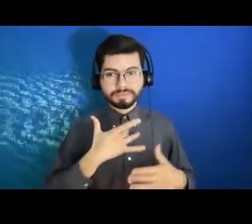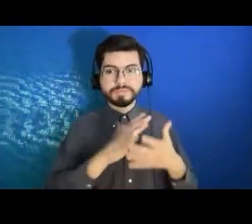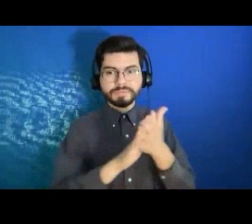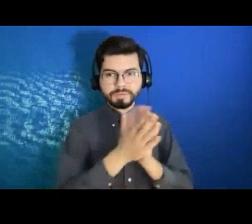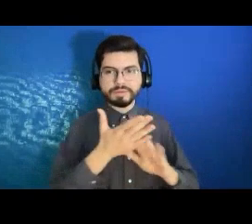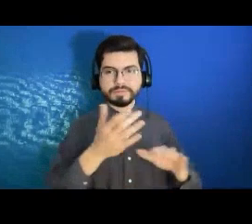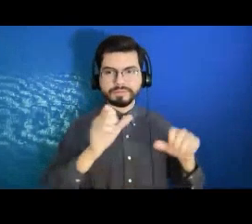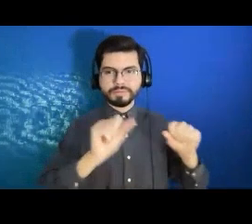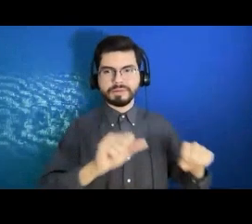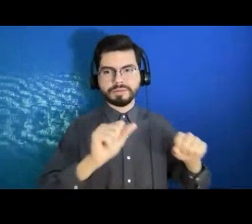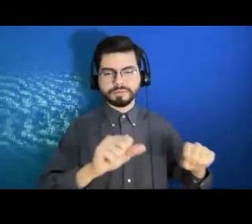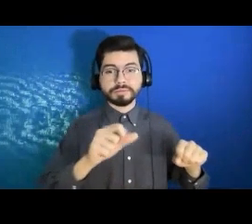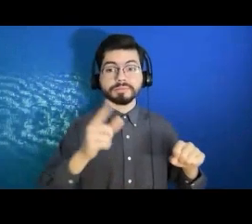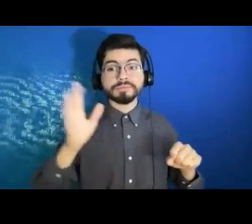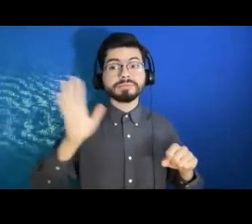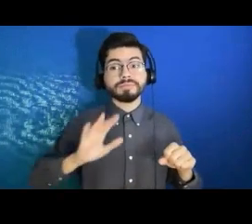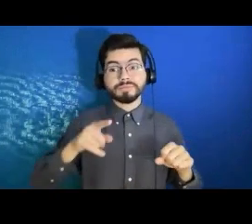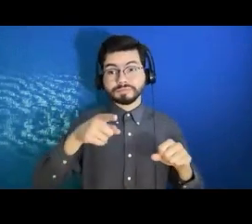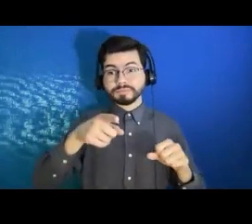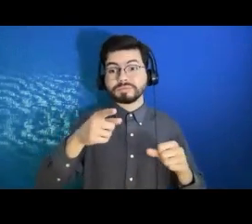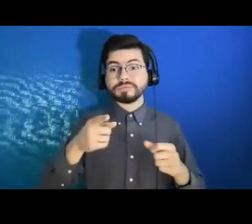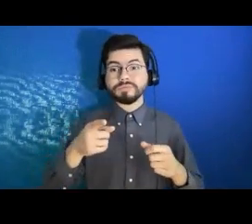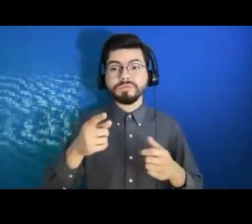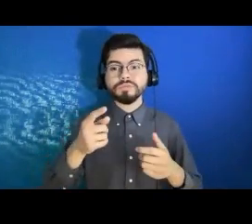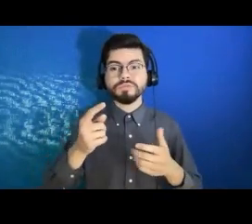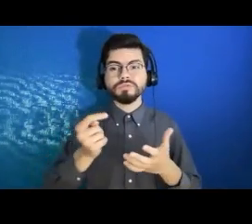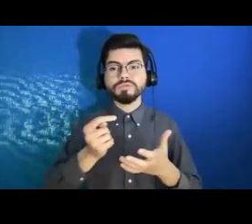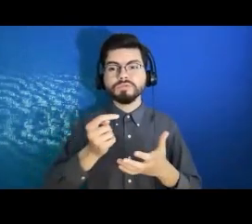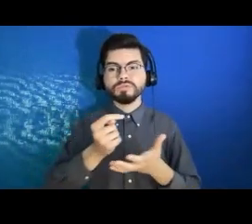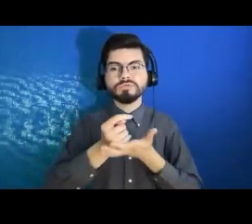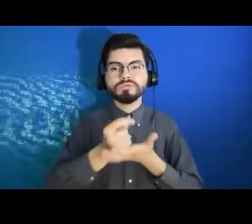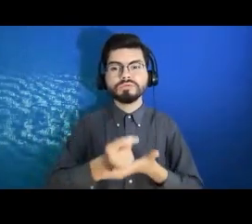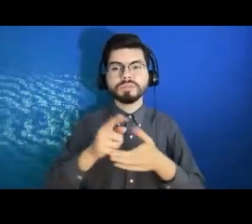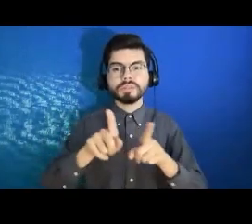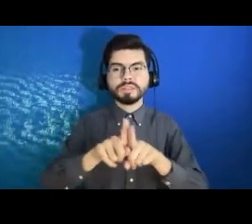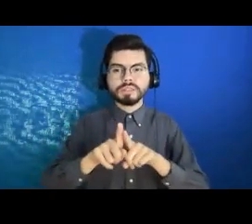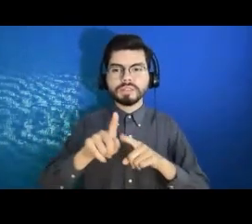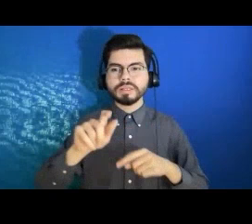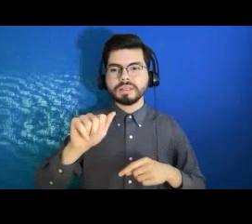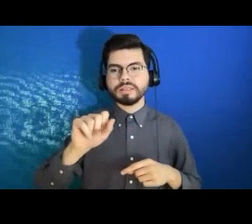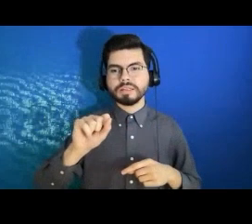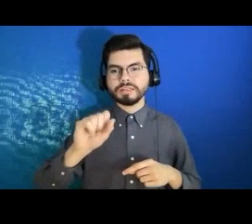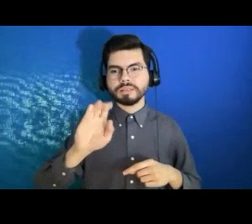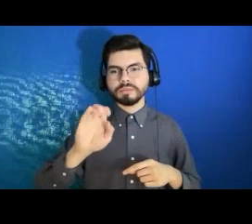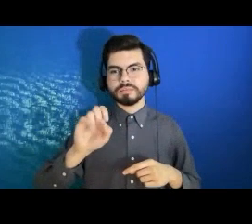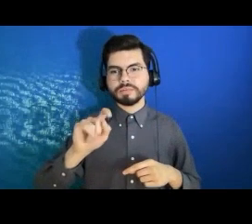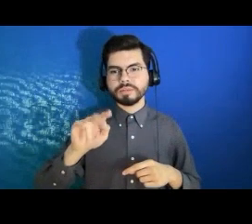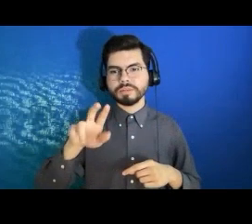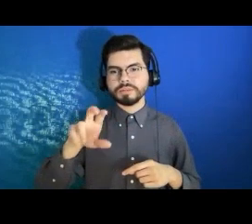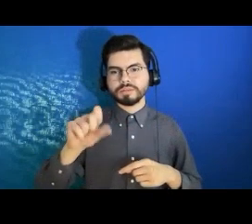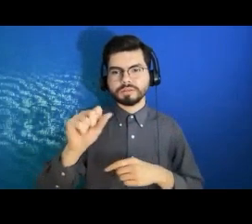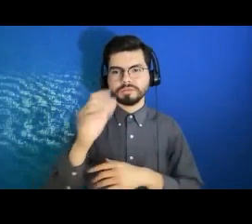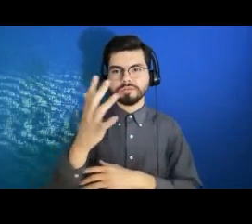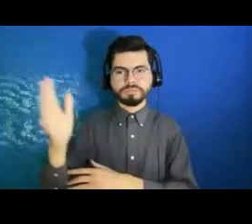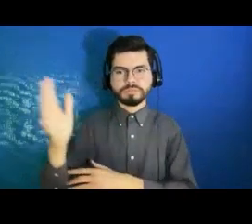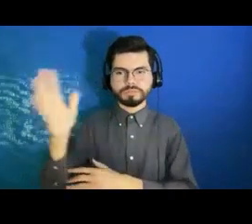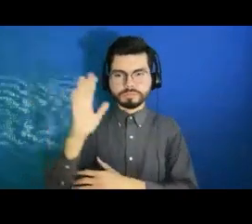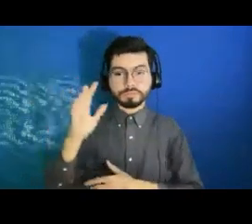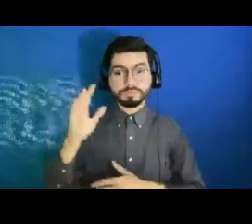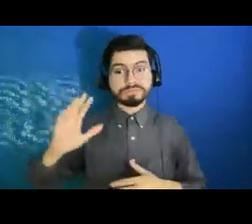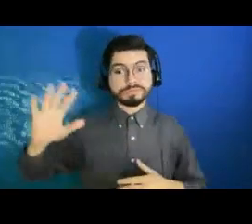as asbestos forests, essentially. We had no concerns about fires in